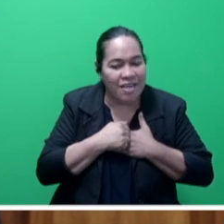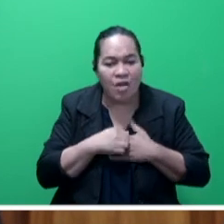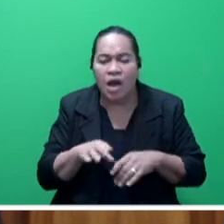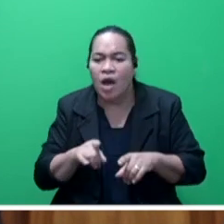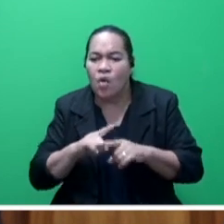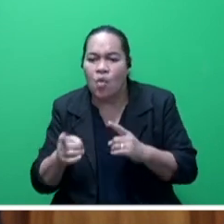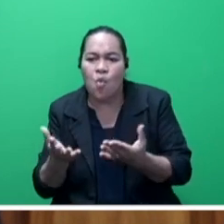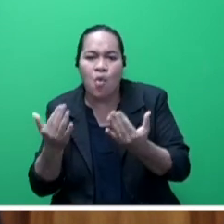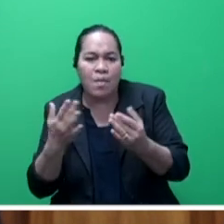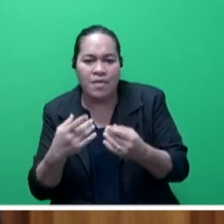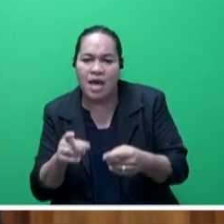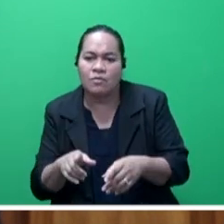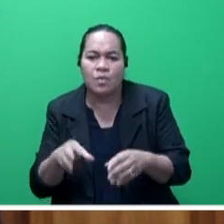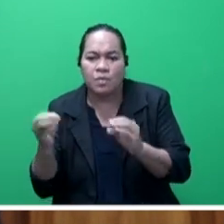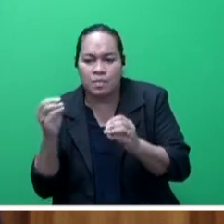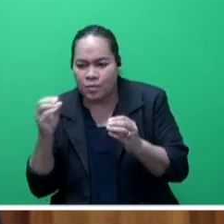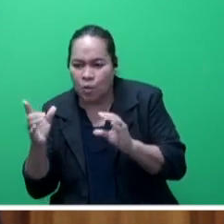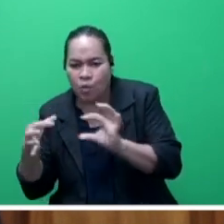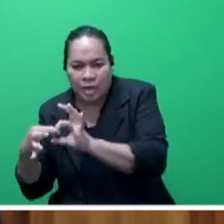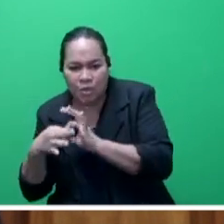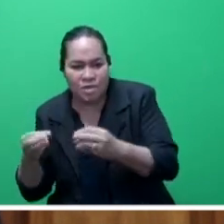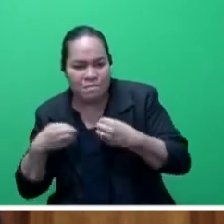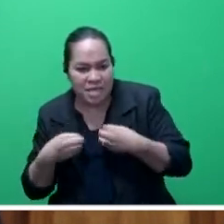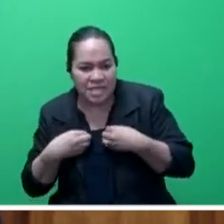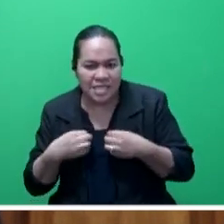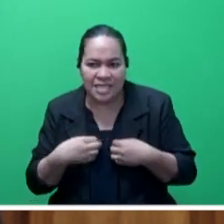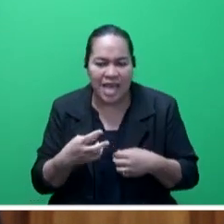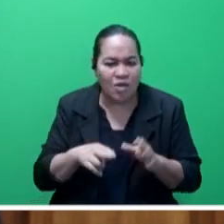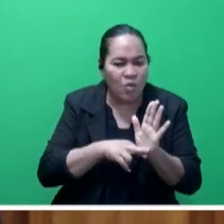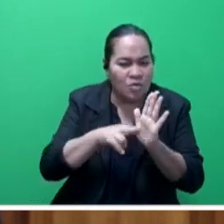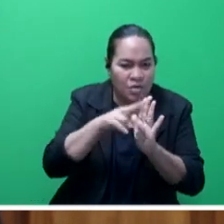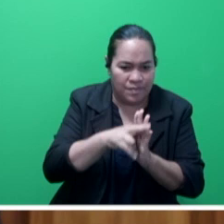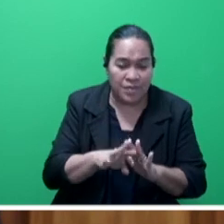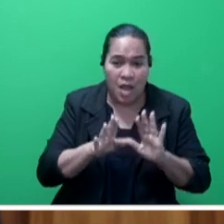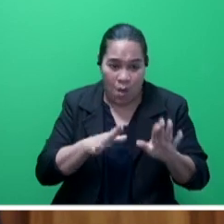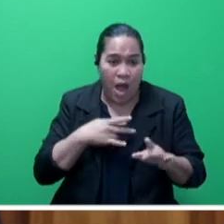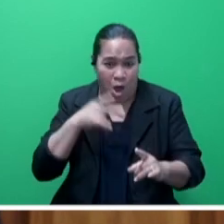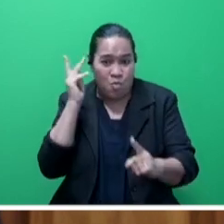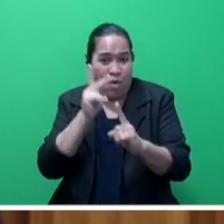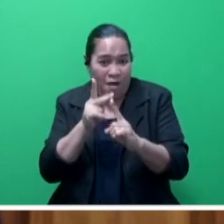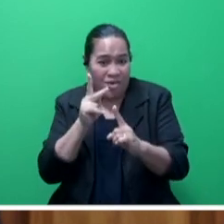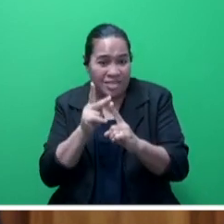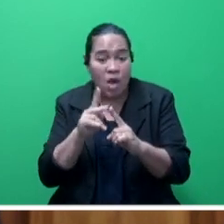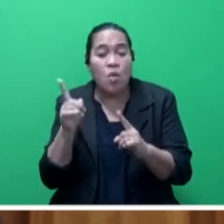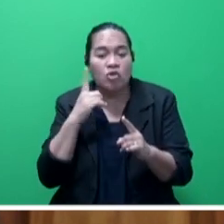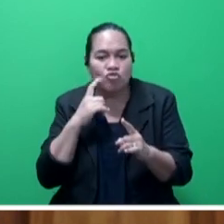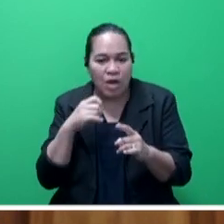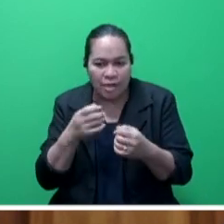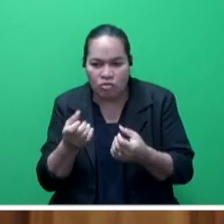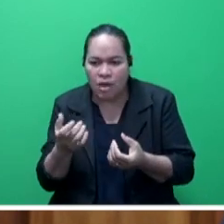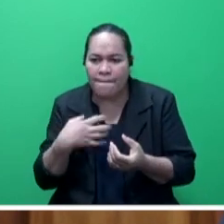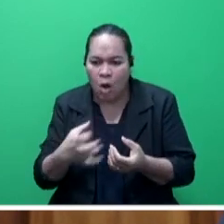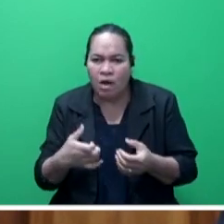businesses. We achieved that, Honourable Speaker. Mr. Speaker, sir, while our priority was to restore jobs,